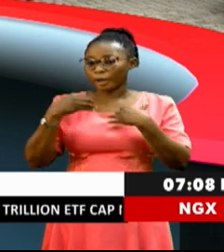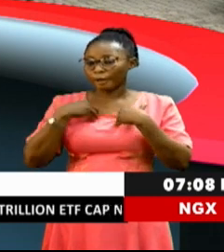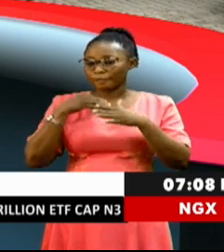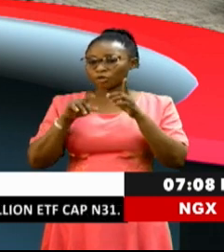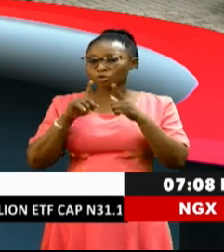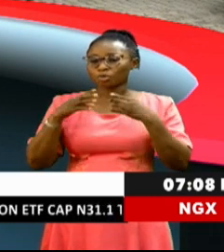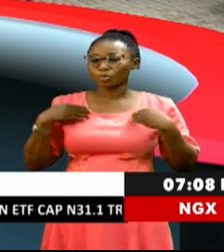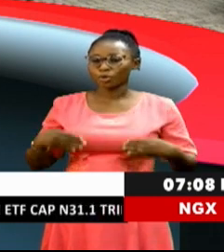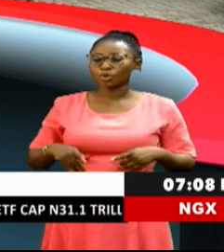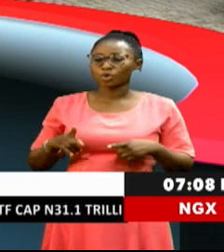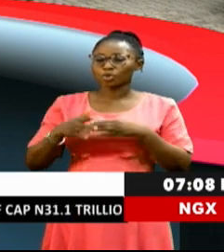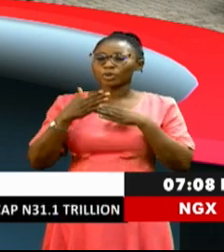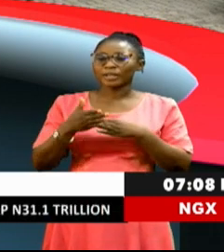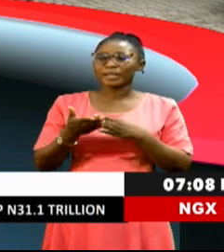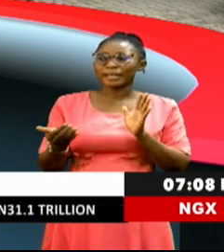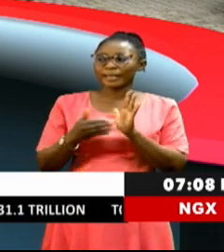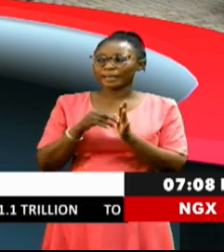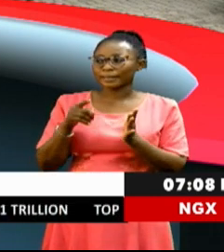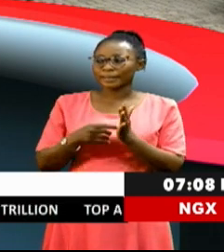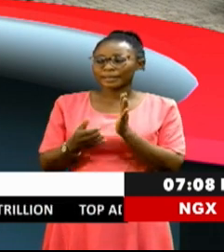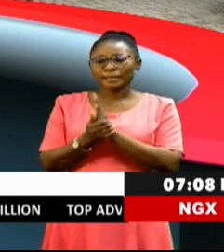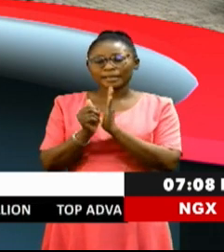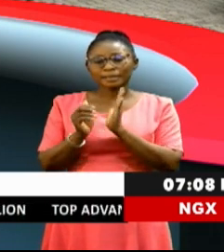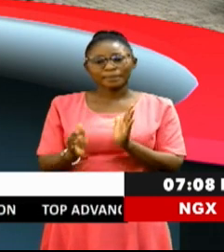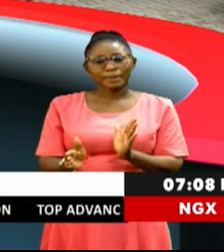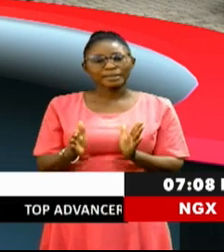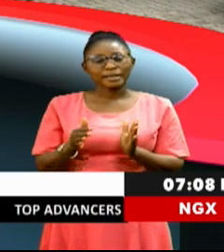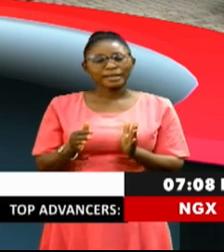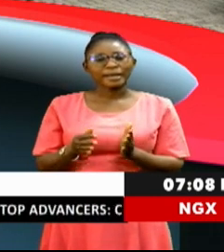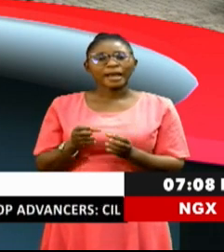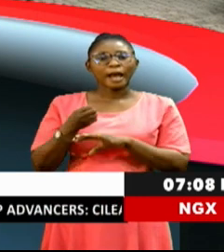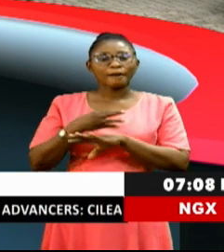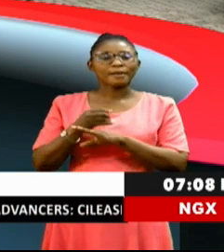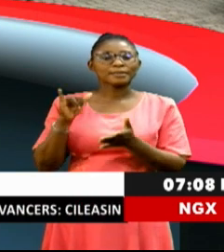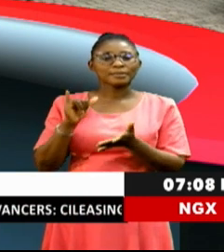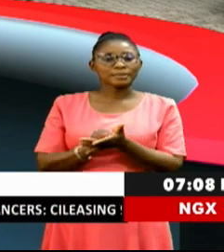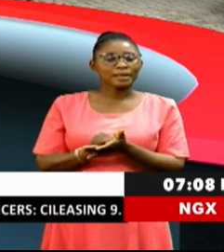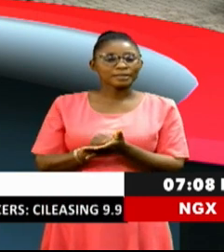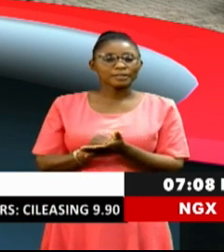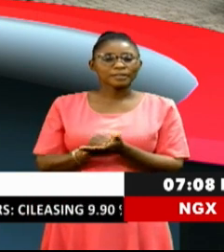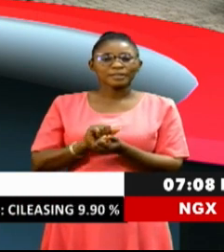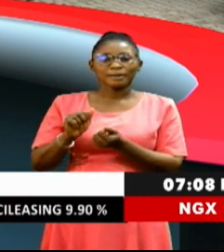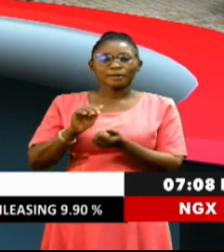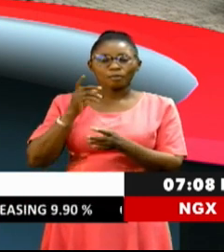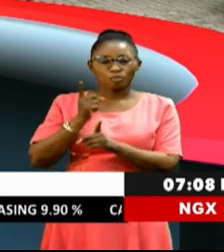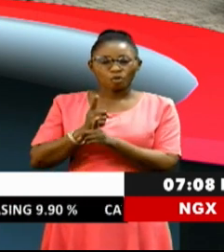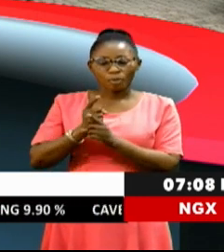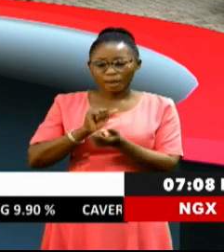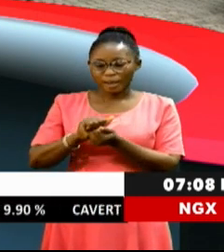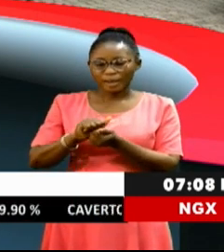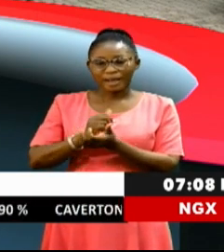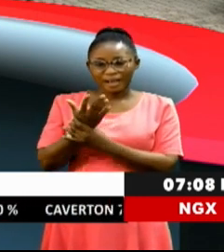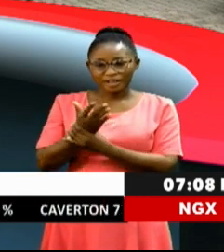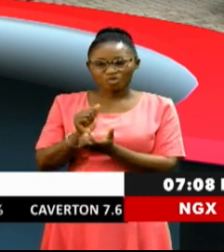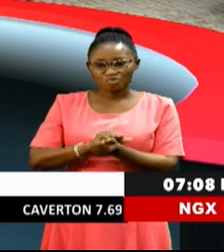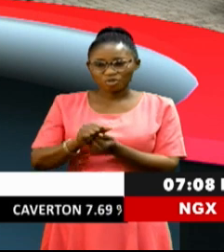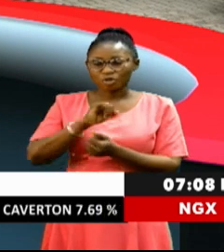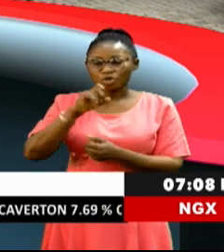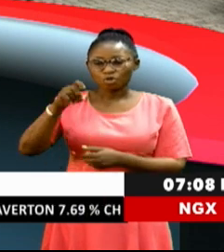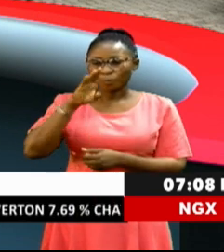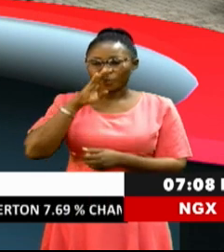this, experts advise that effective hand washing should be advised as a habit and not a periodic